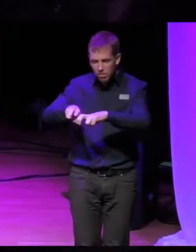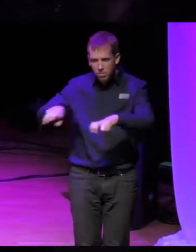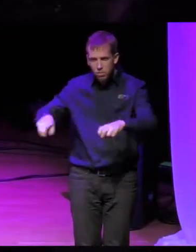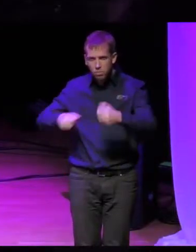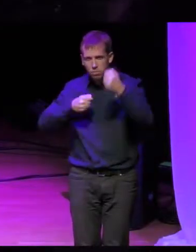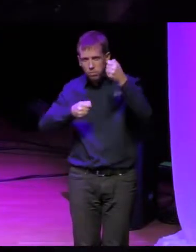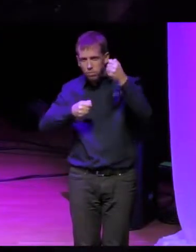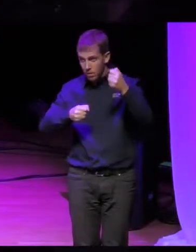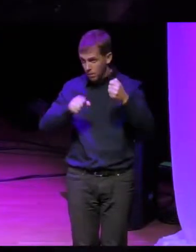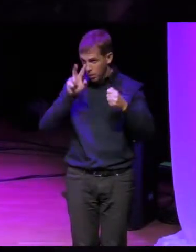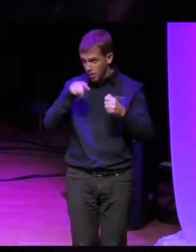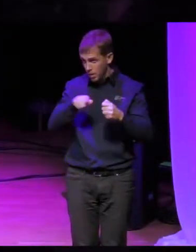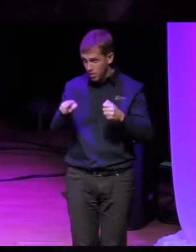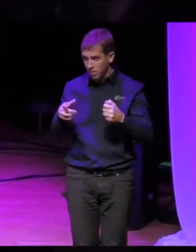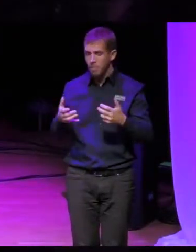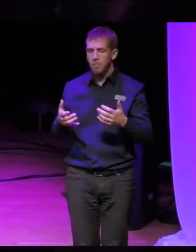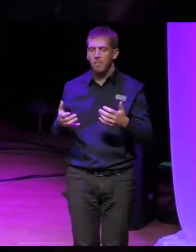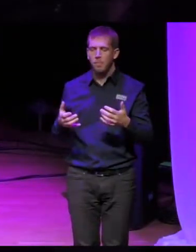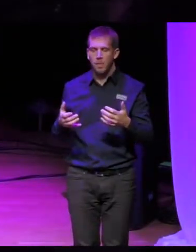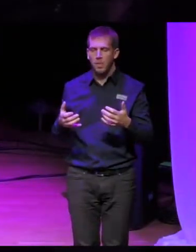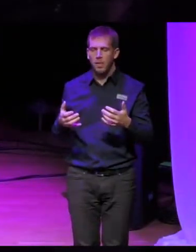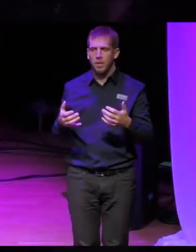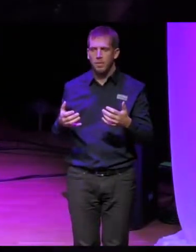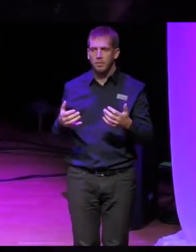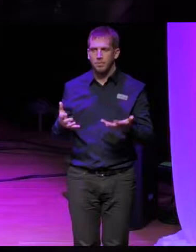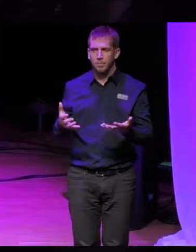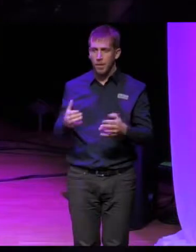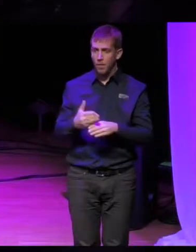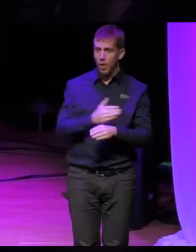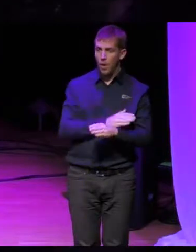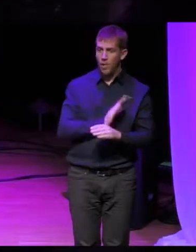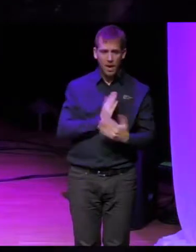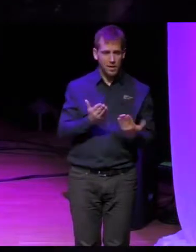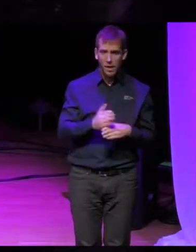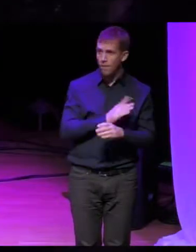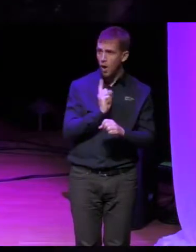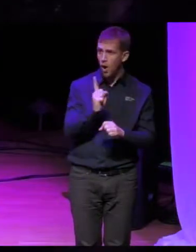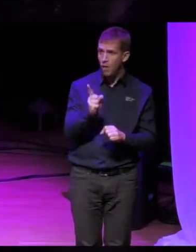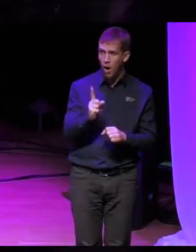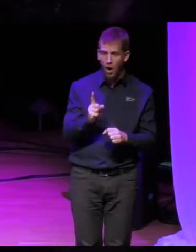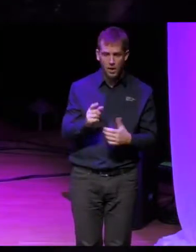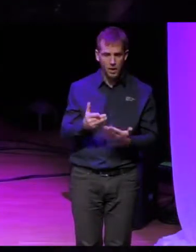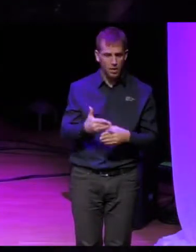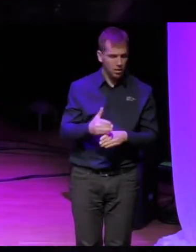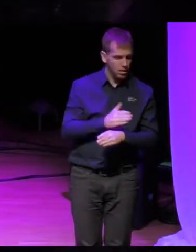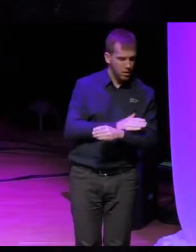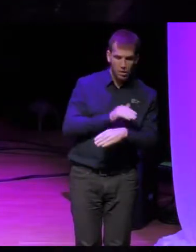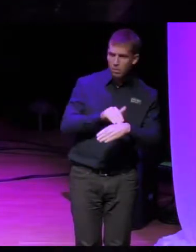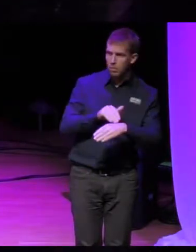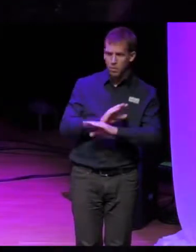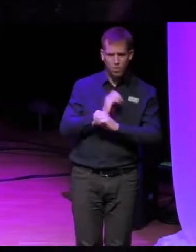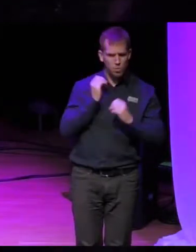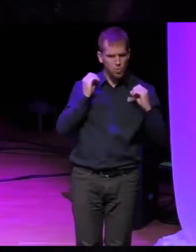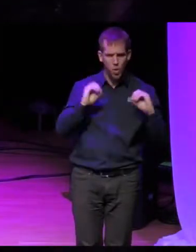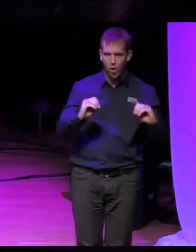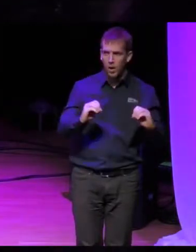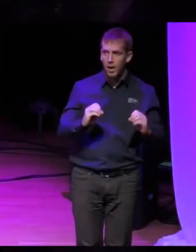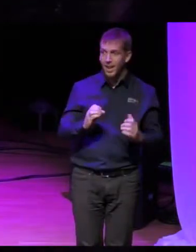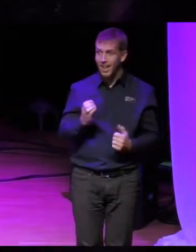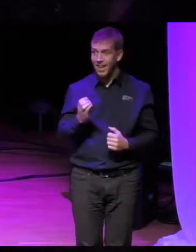country. There was no notice given, no warning. Civil society had to